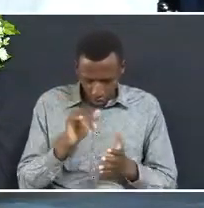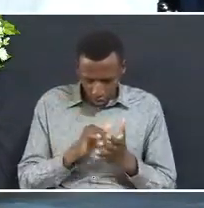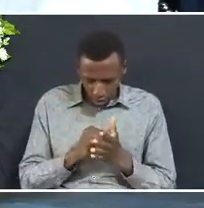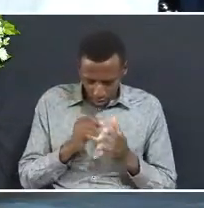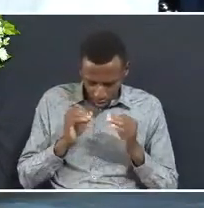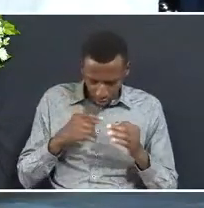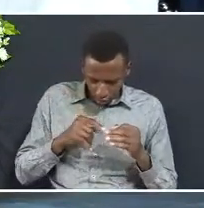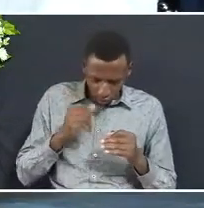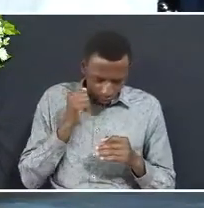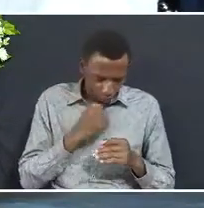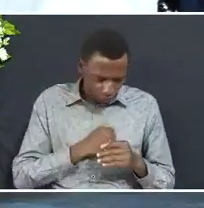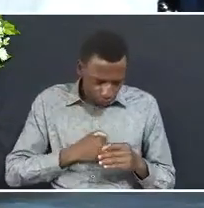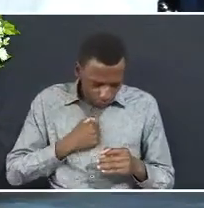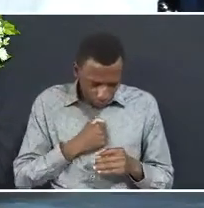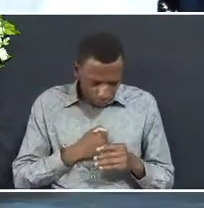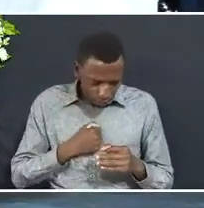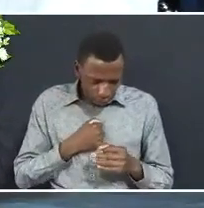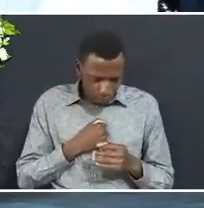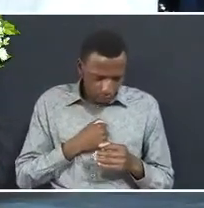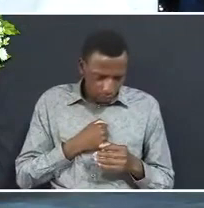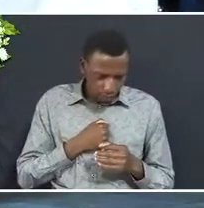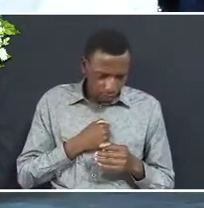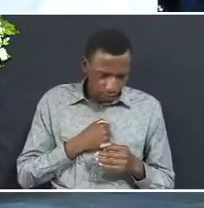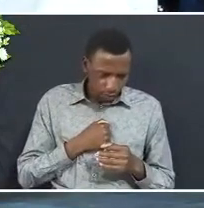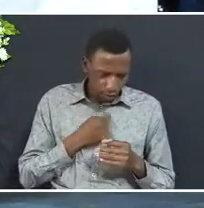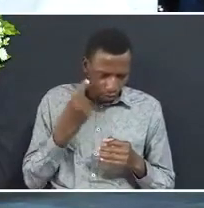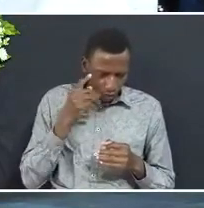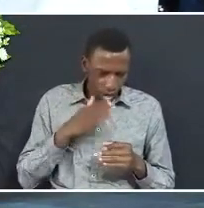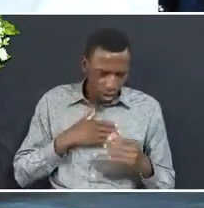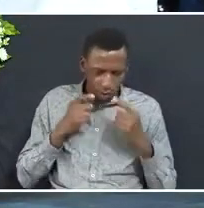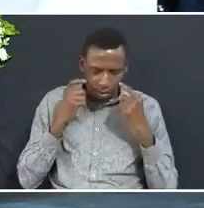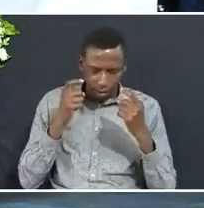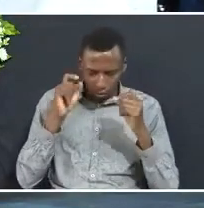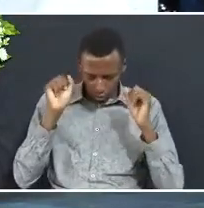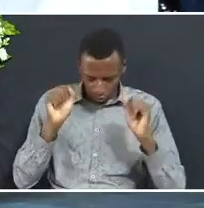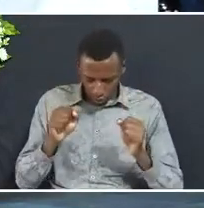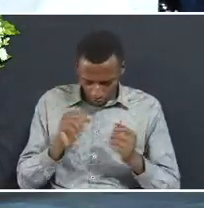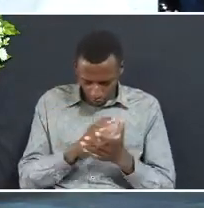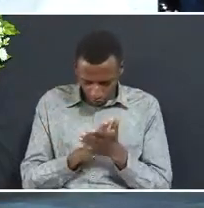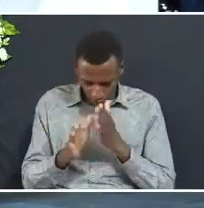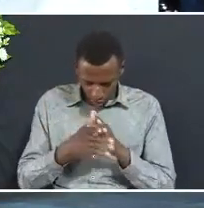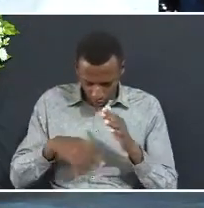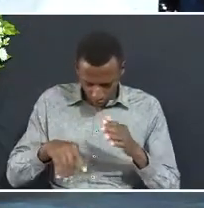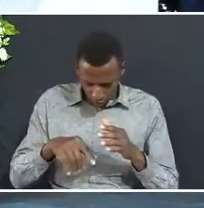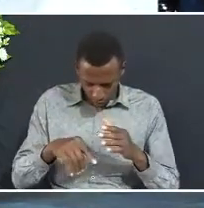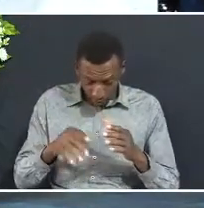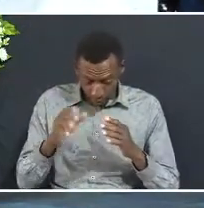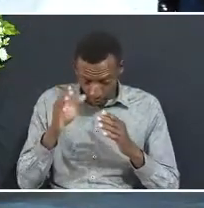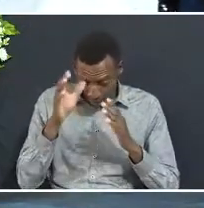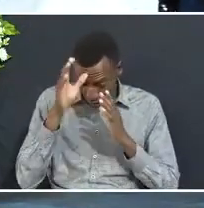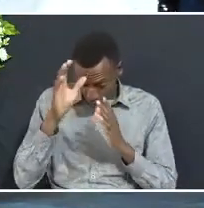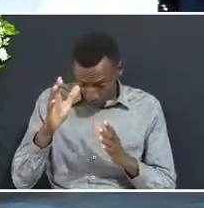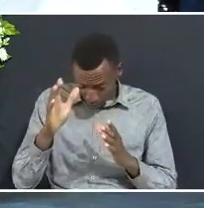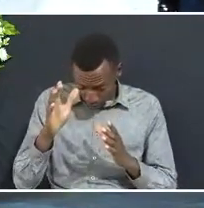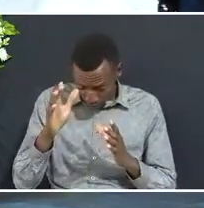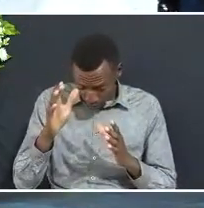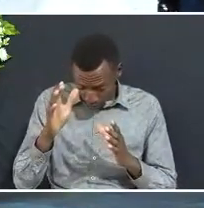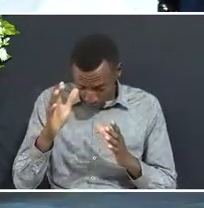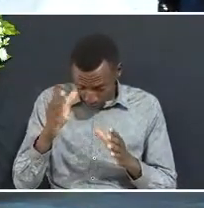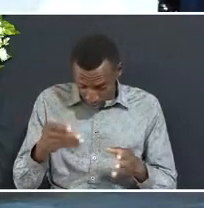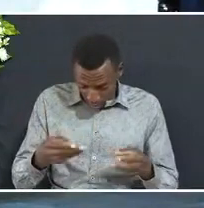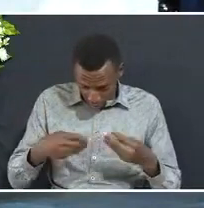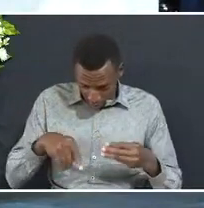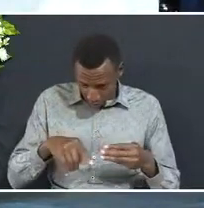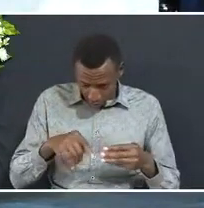confess our sins and repent, you are just and faithful to forgive us if there's still time. Father, give us the opportunity not to take that